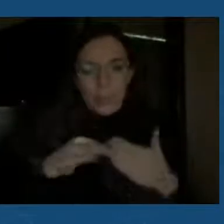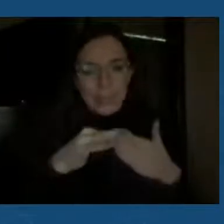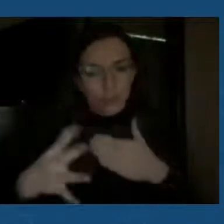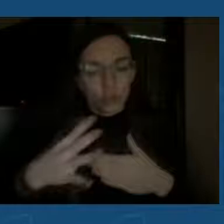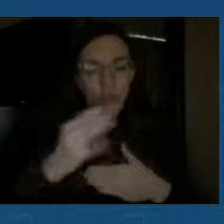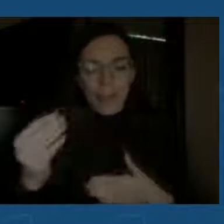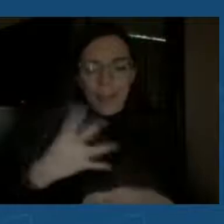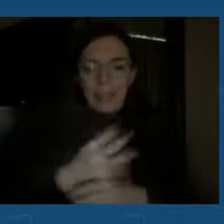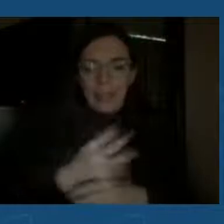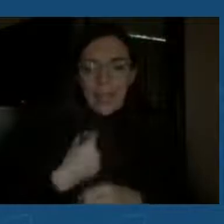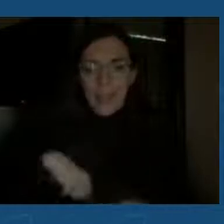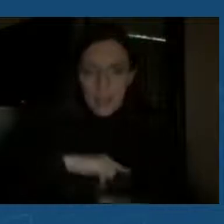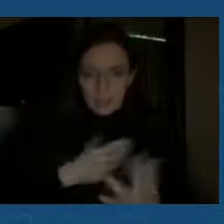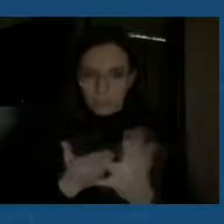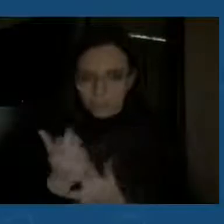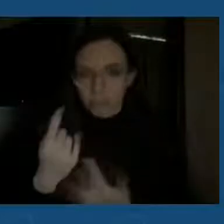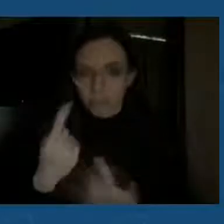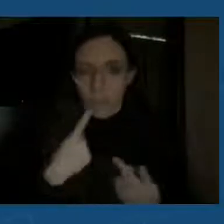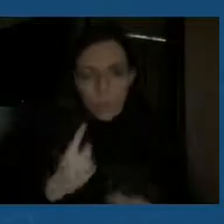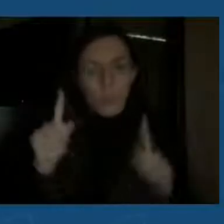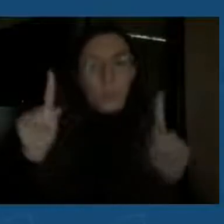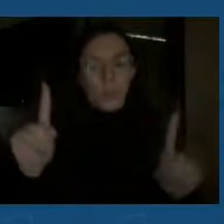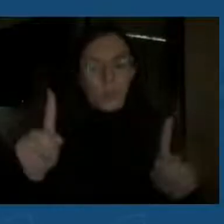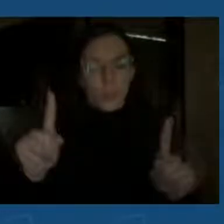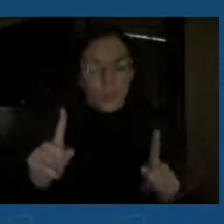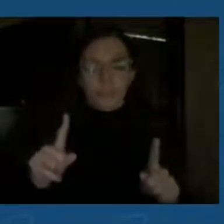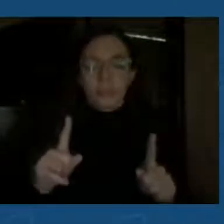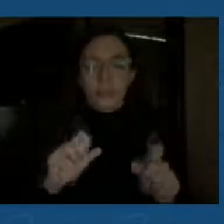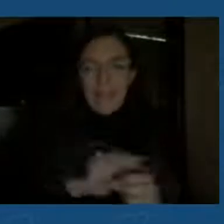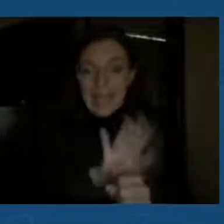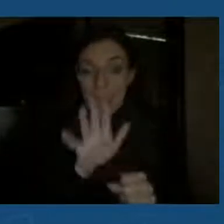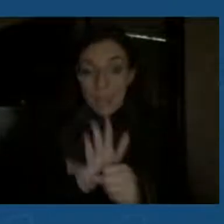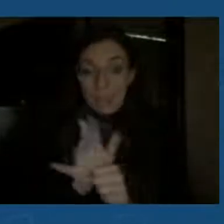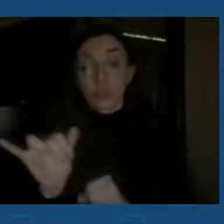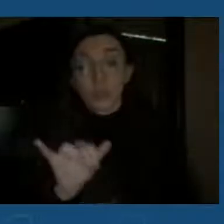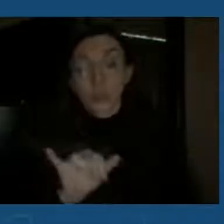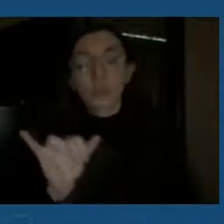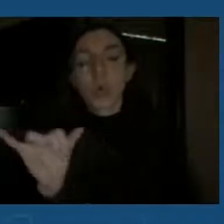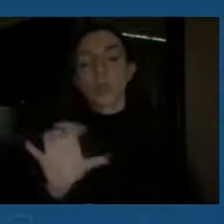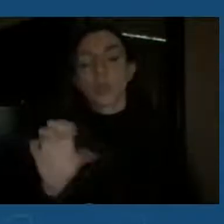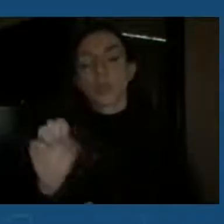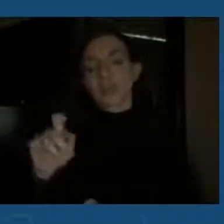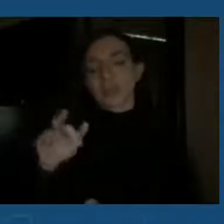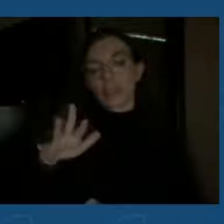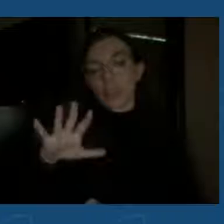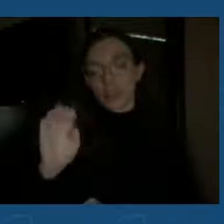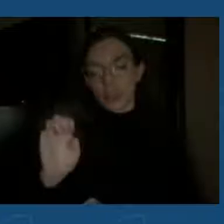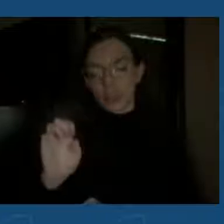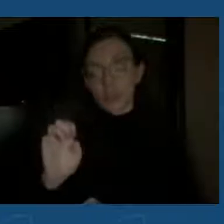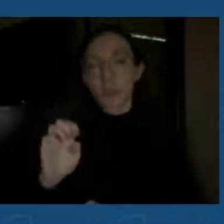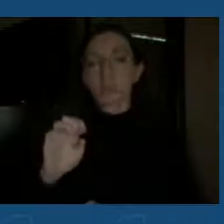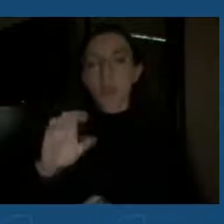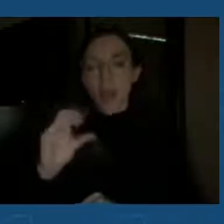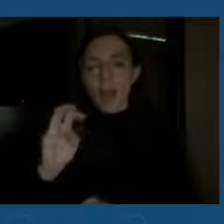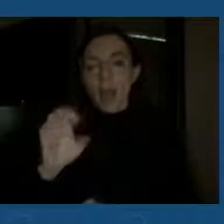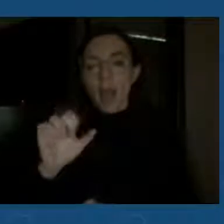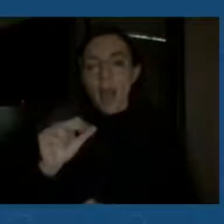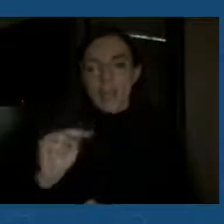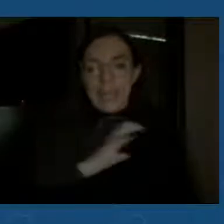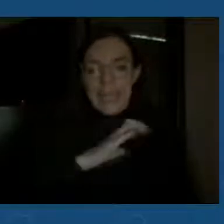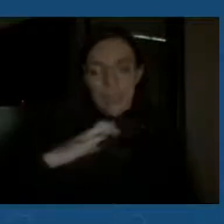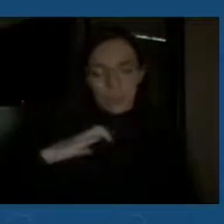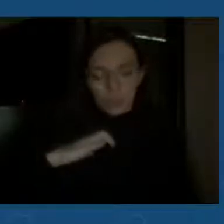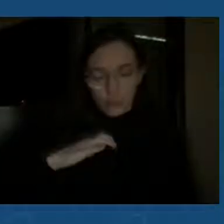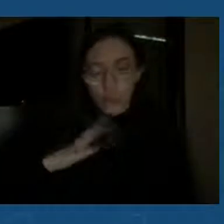you have, and as you continue to lead. Also, Syracuse Common Council President Helen Hudson is here. I want to thank her for her leadership as